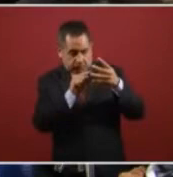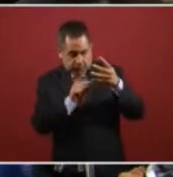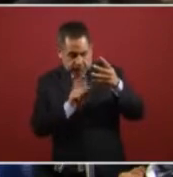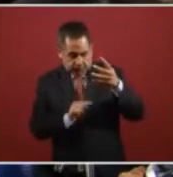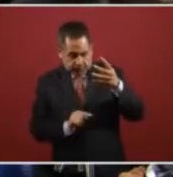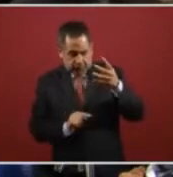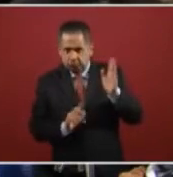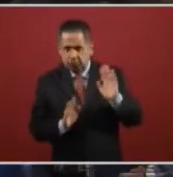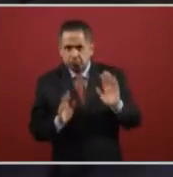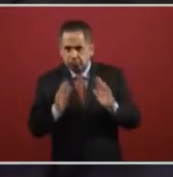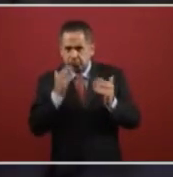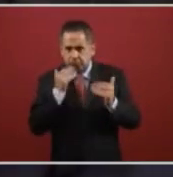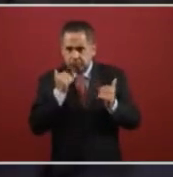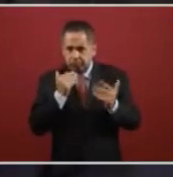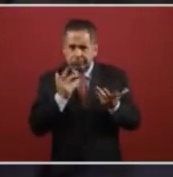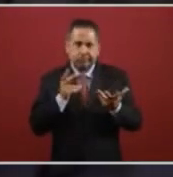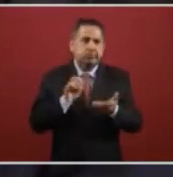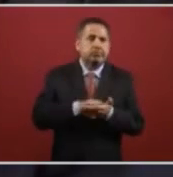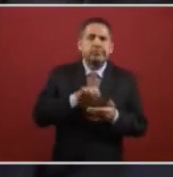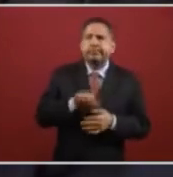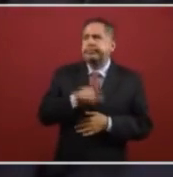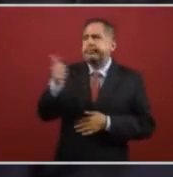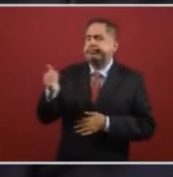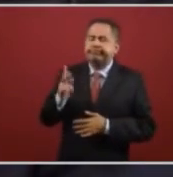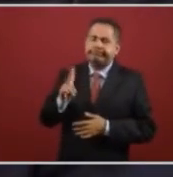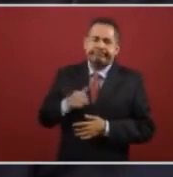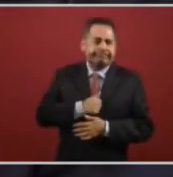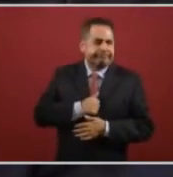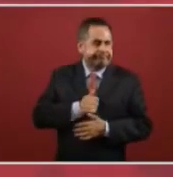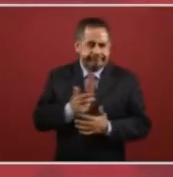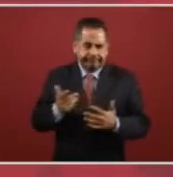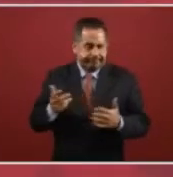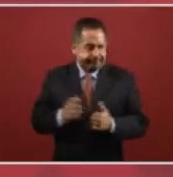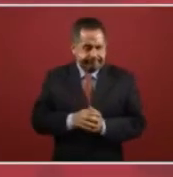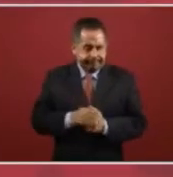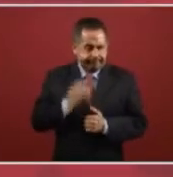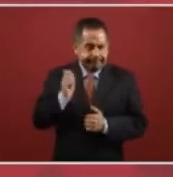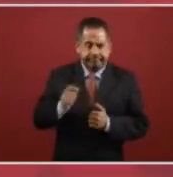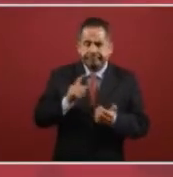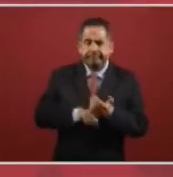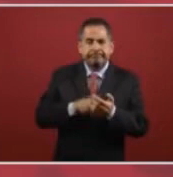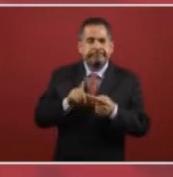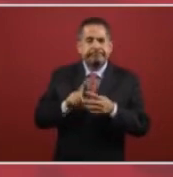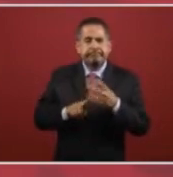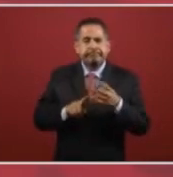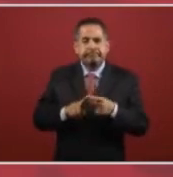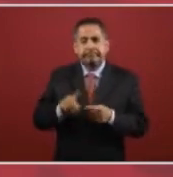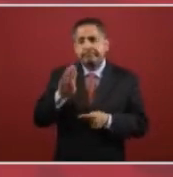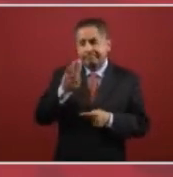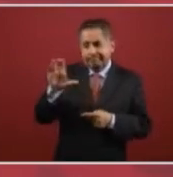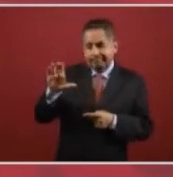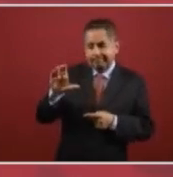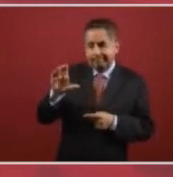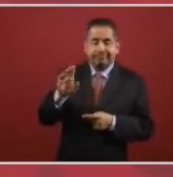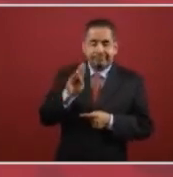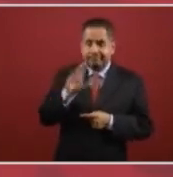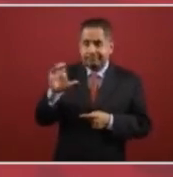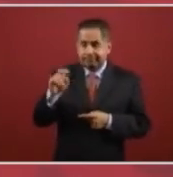that it's not as one of the unfortunate that